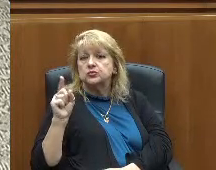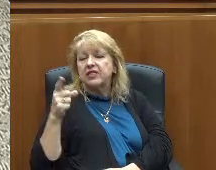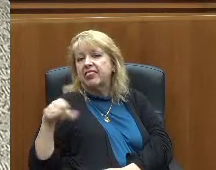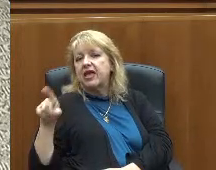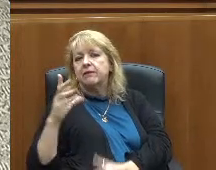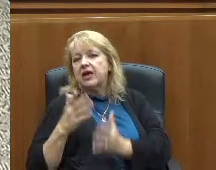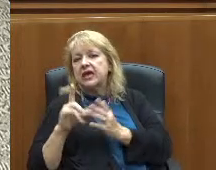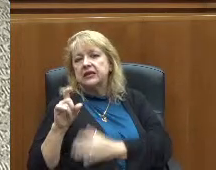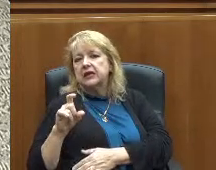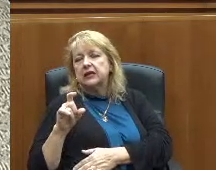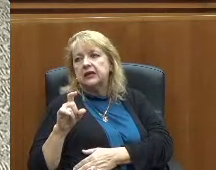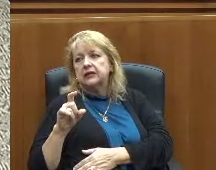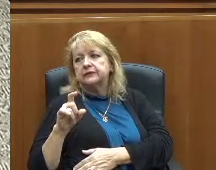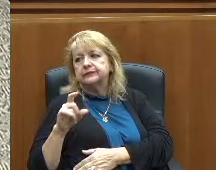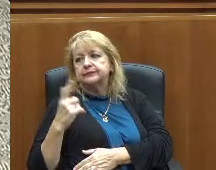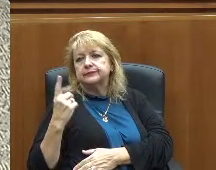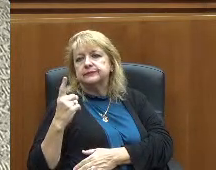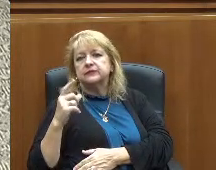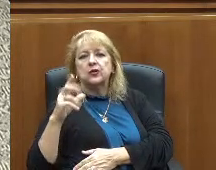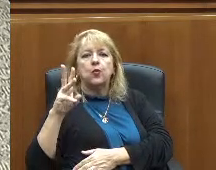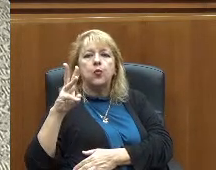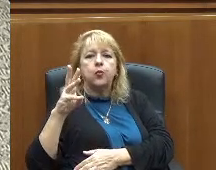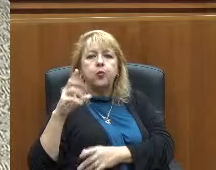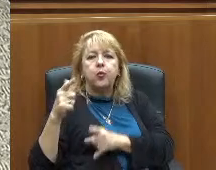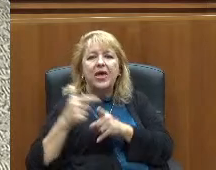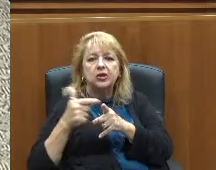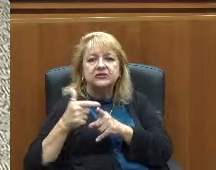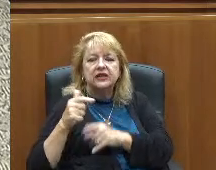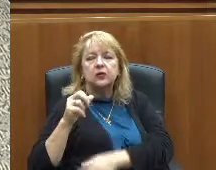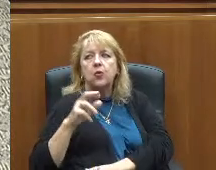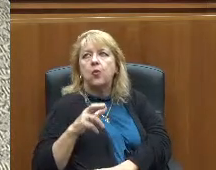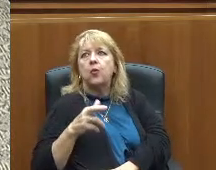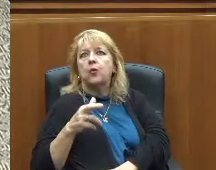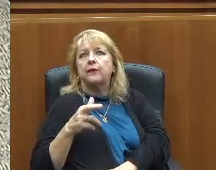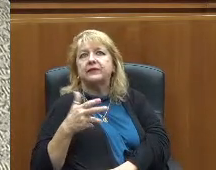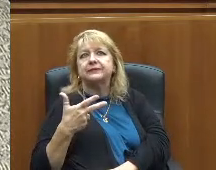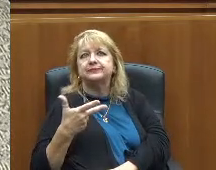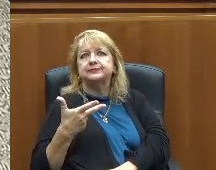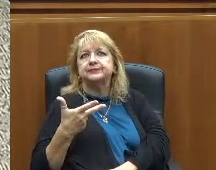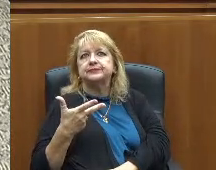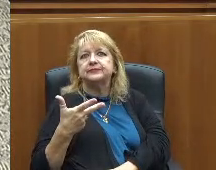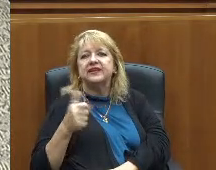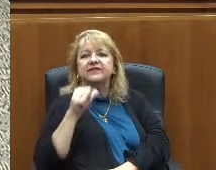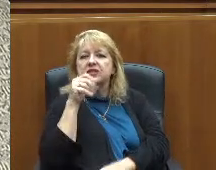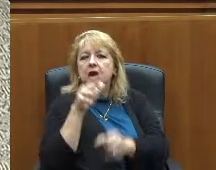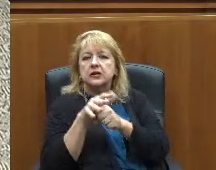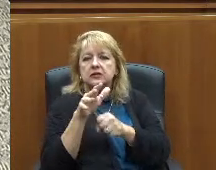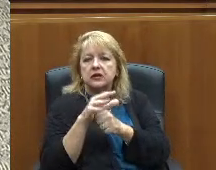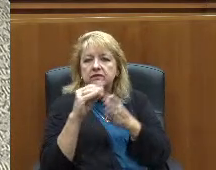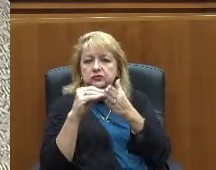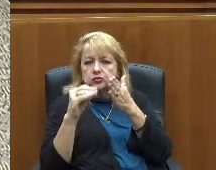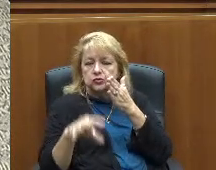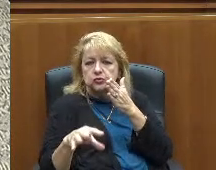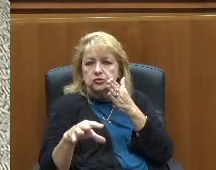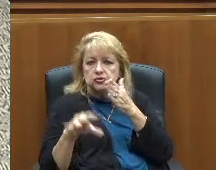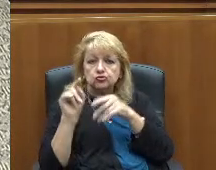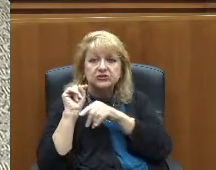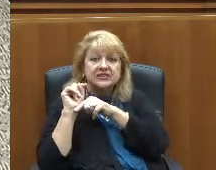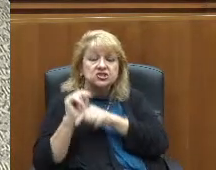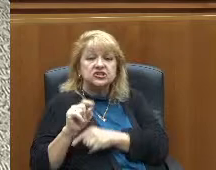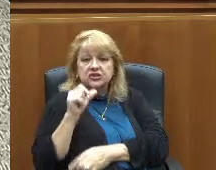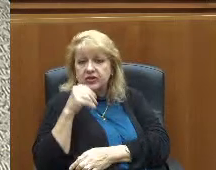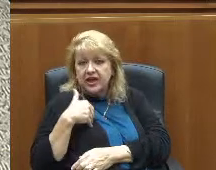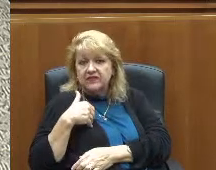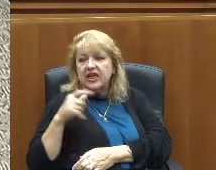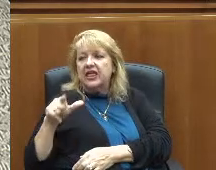may need something with welding or something that they don't have enough students for traditionally, that they'll